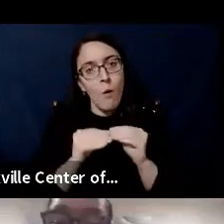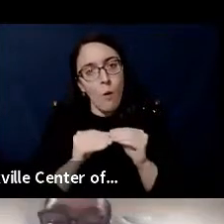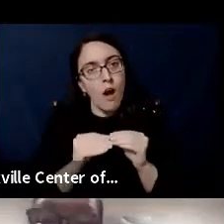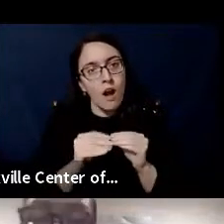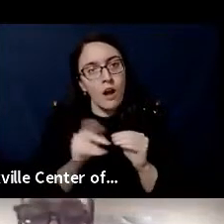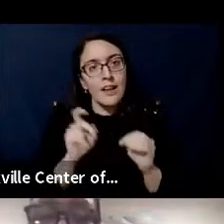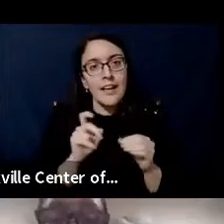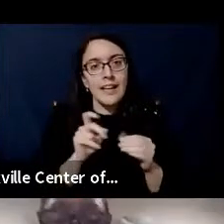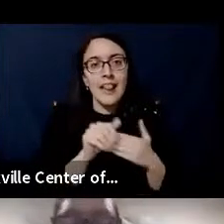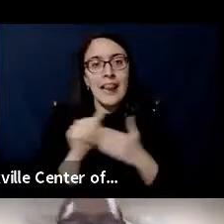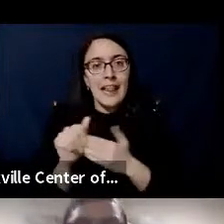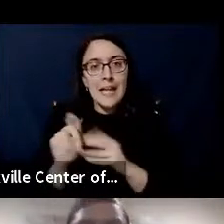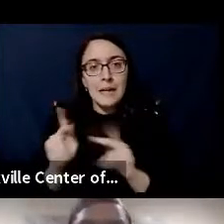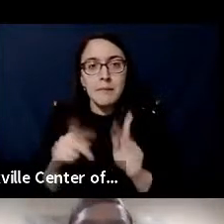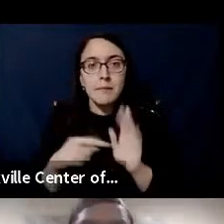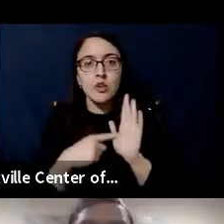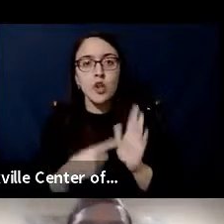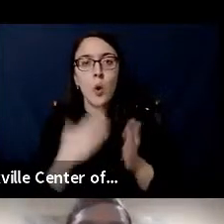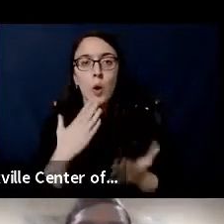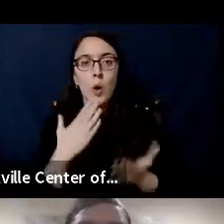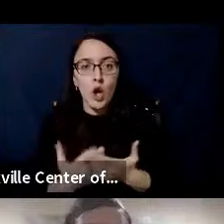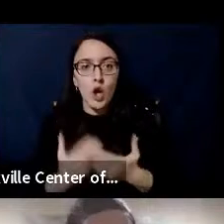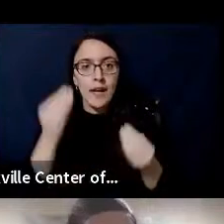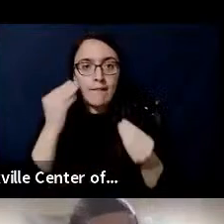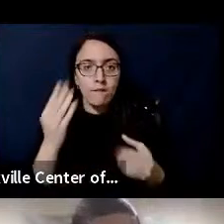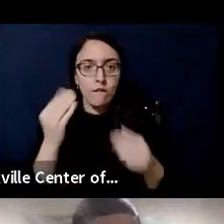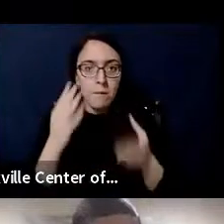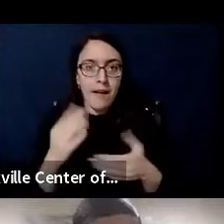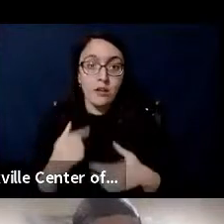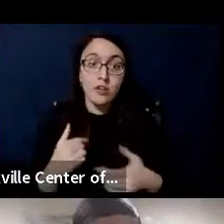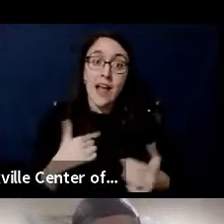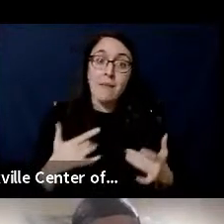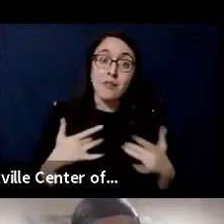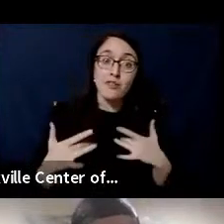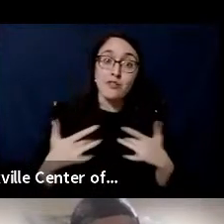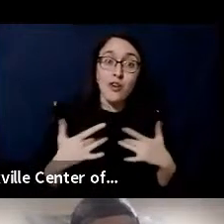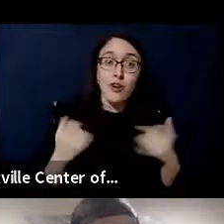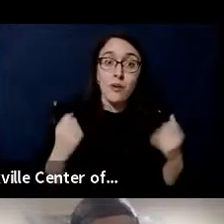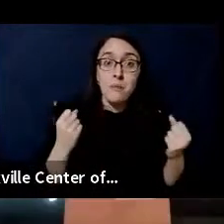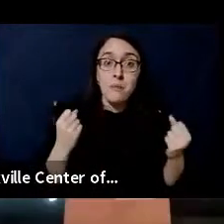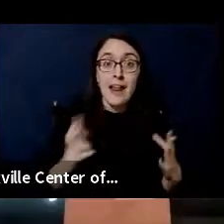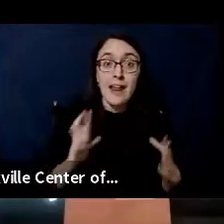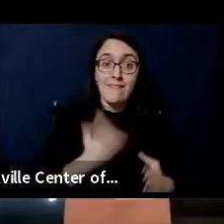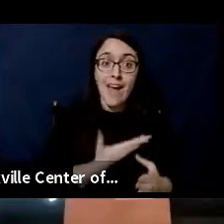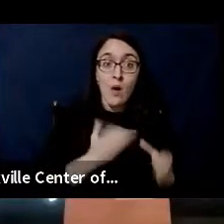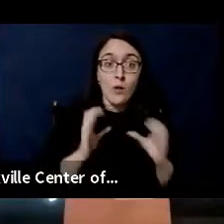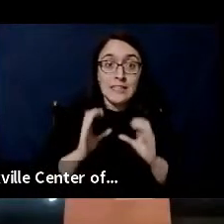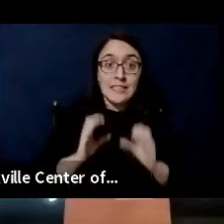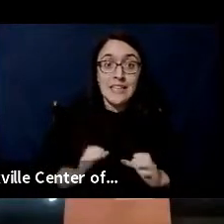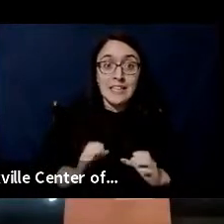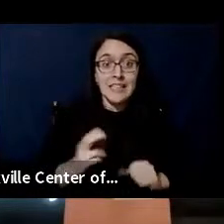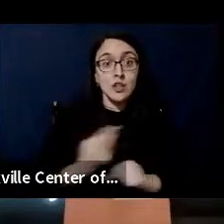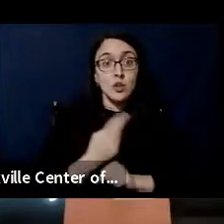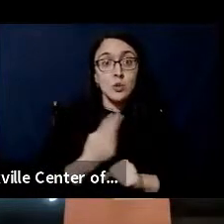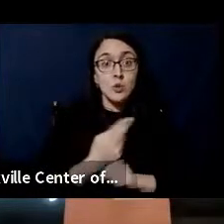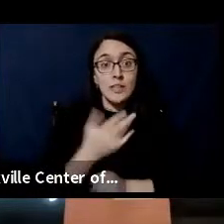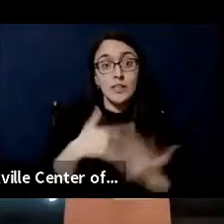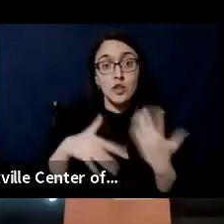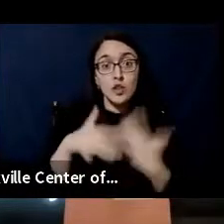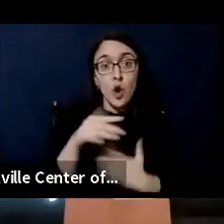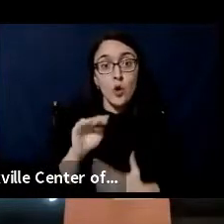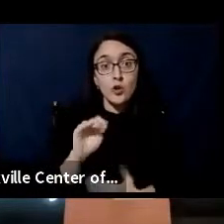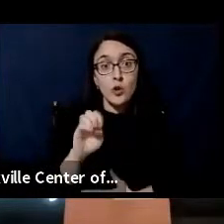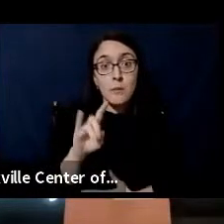of good information. I do have concerns that a number of our citizens are using social